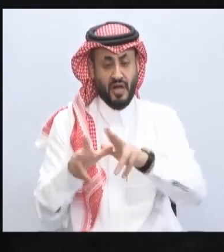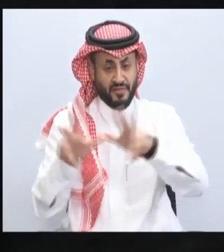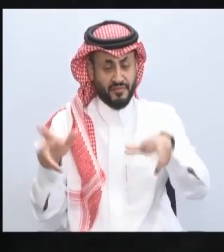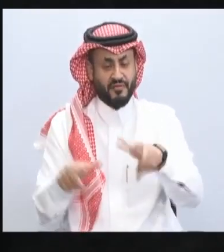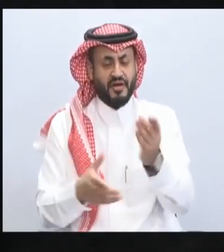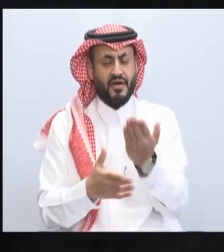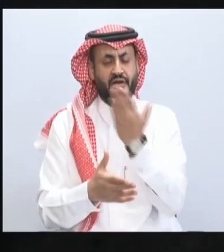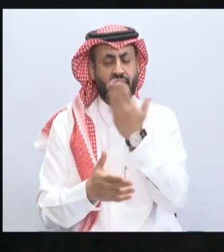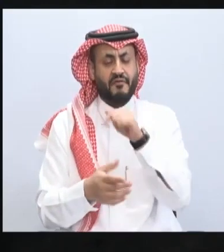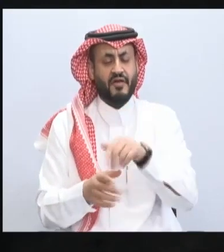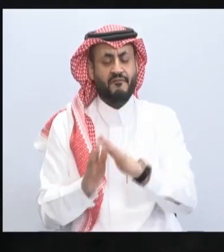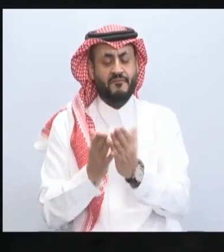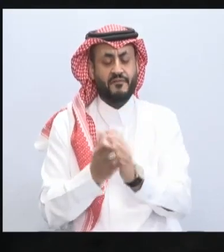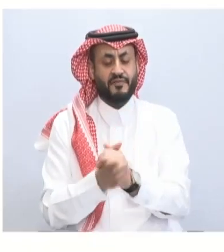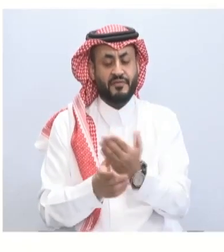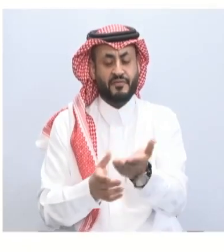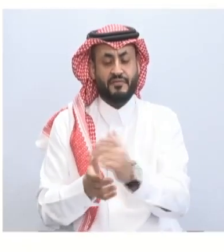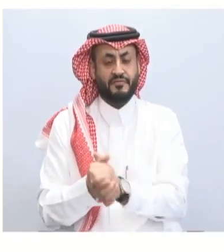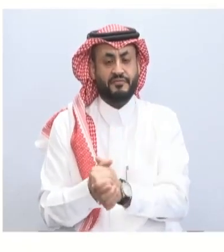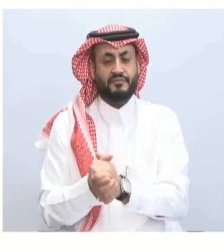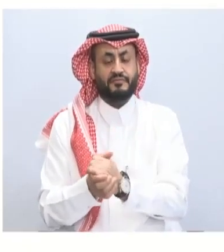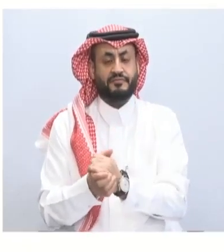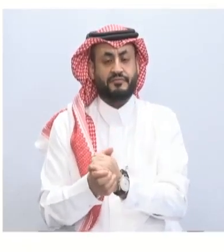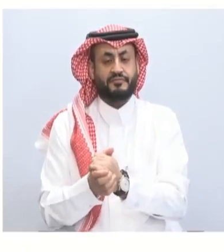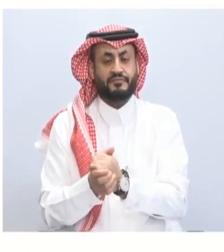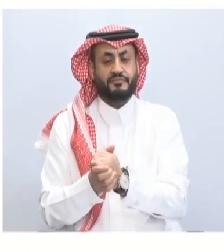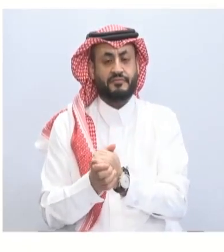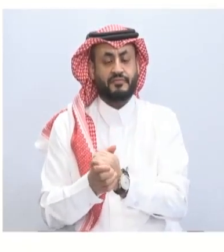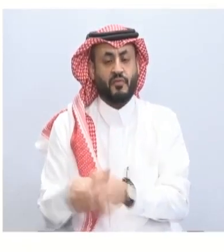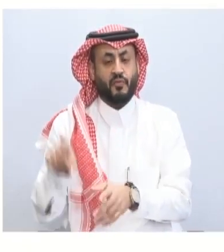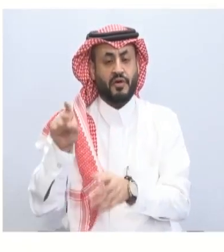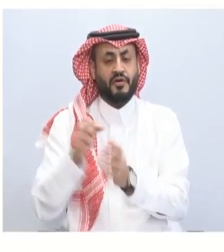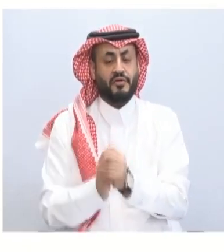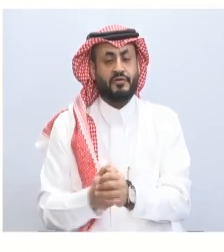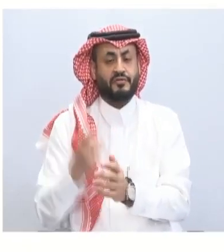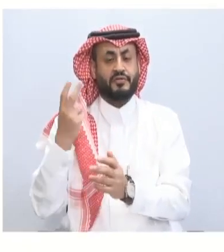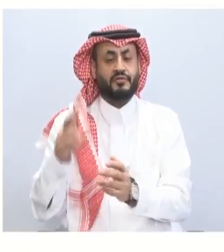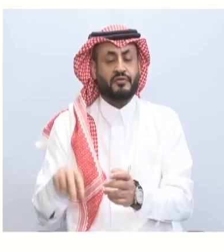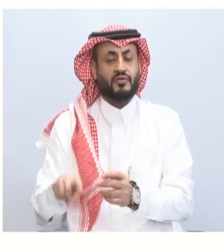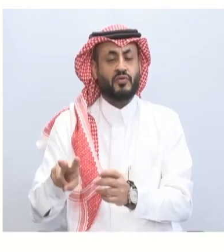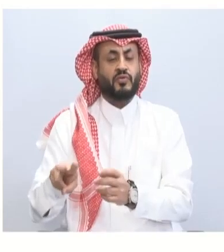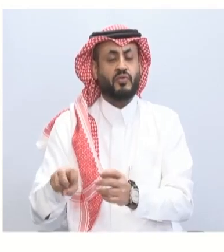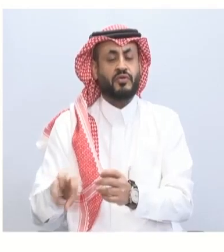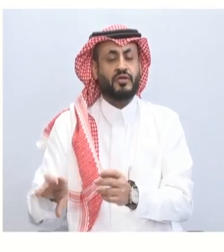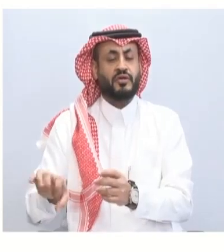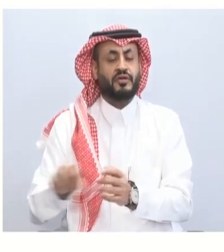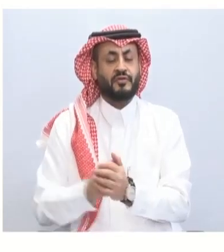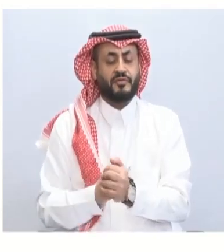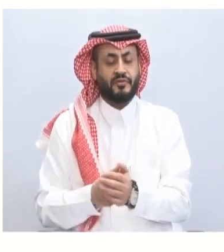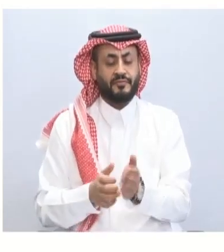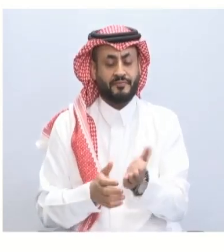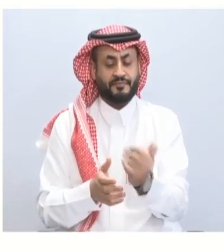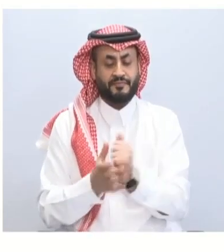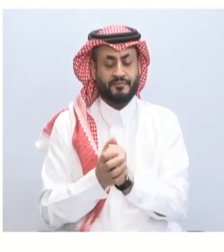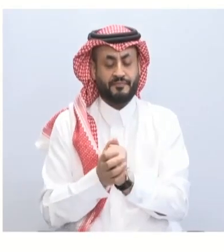that we have here in our book. We have here on pages number 128, 129. So let's start.